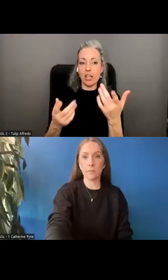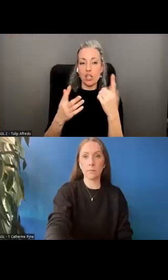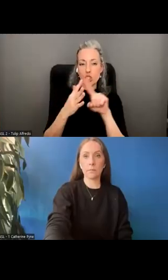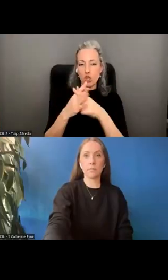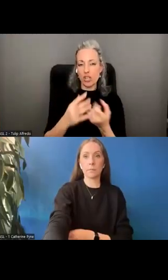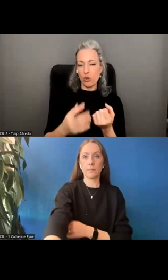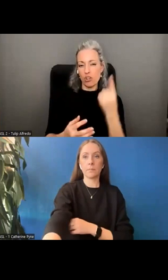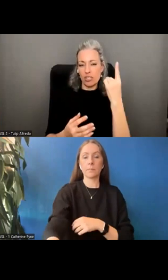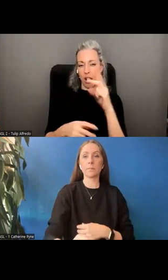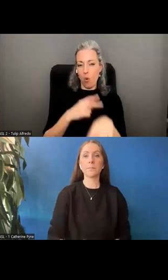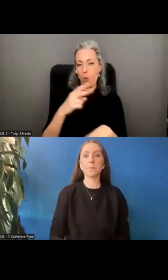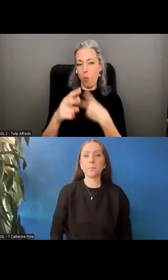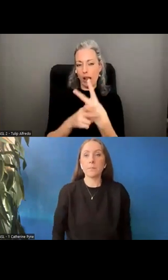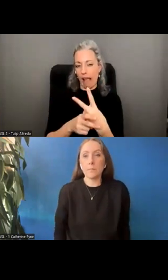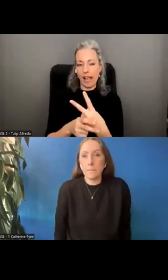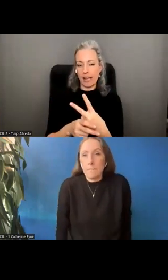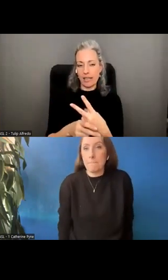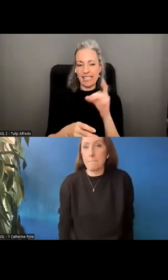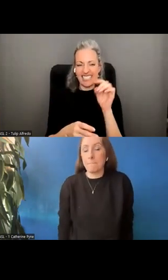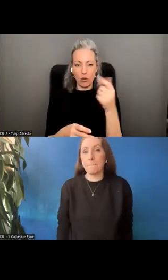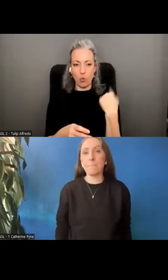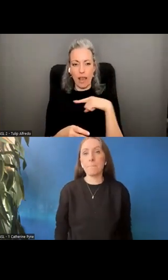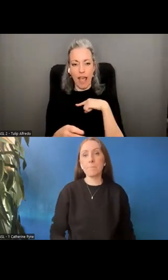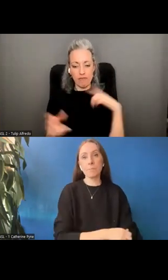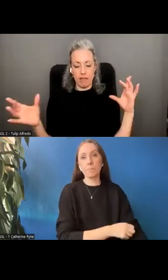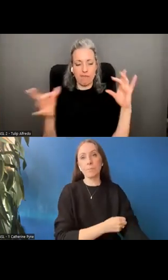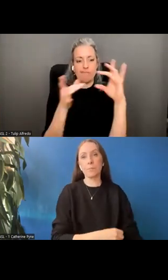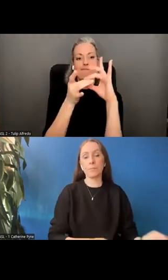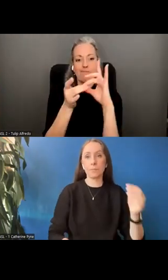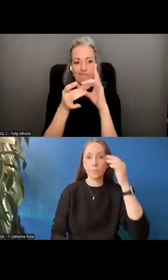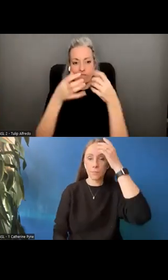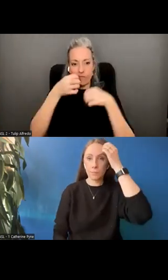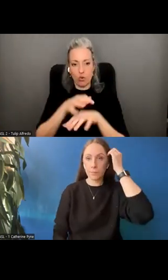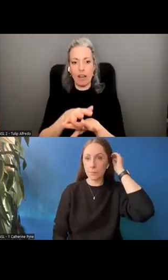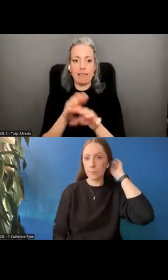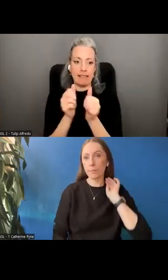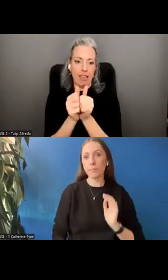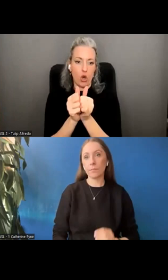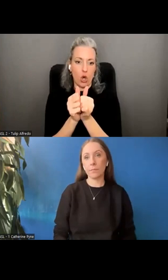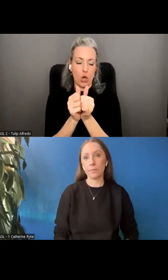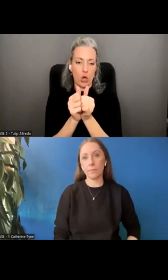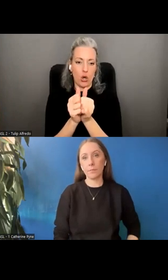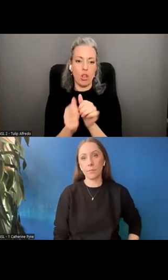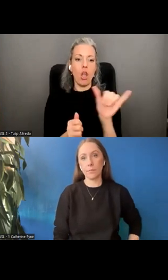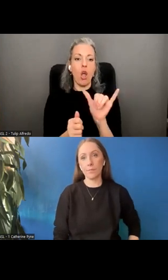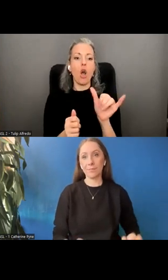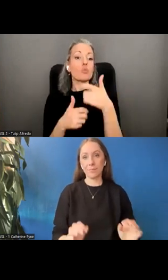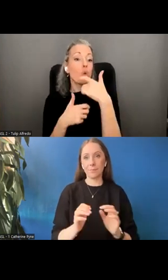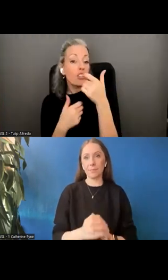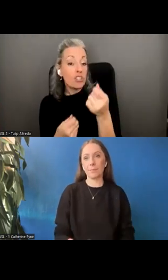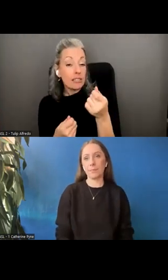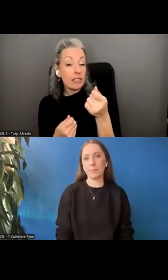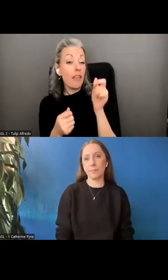different kinds of data sets do we have that we can pull together and start integrating and linking. We're also interested in